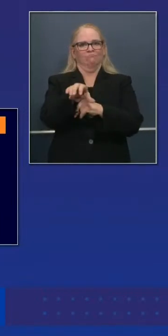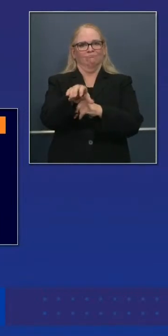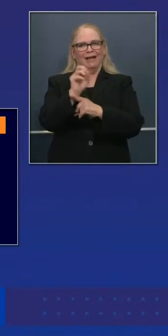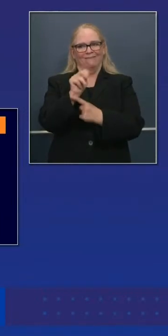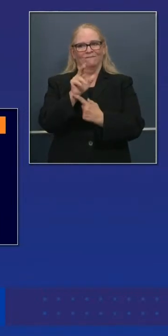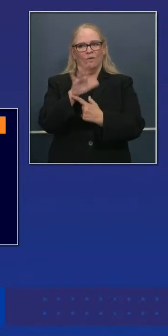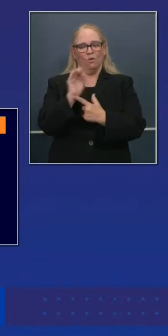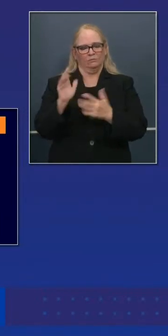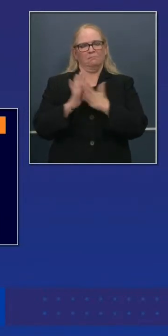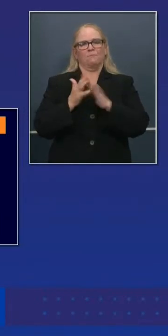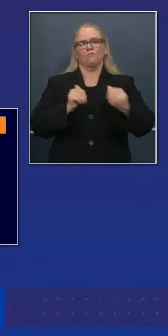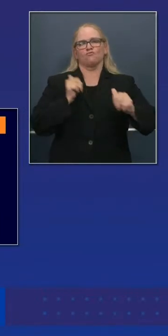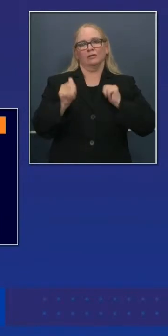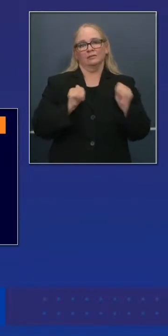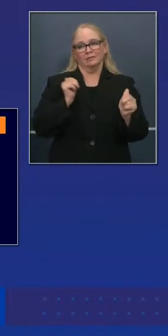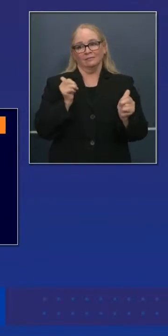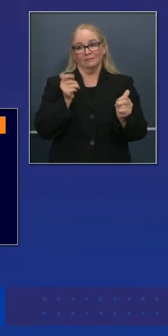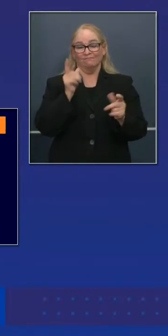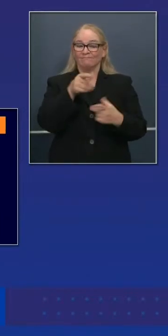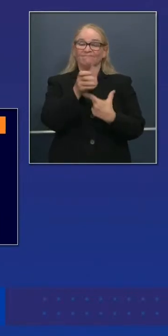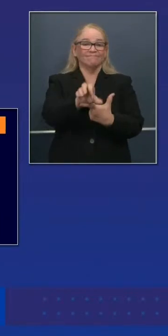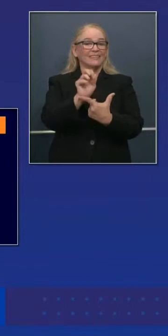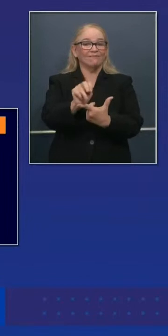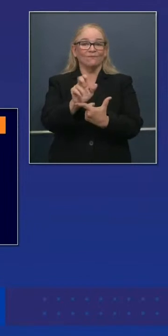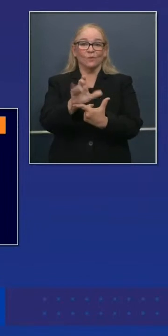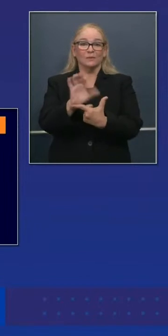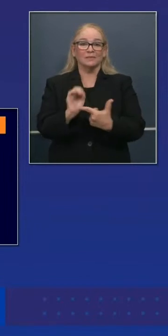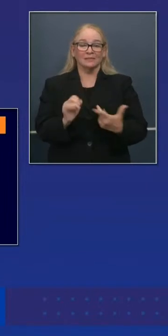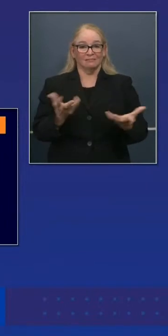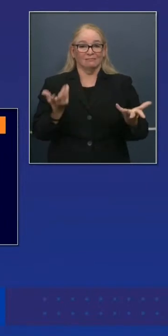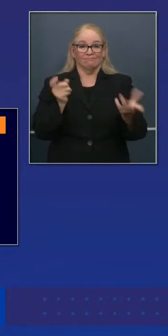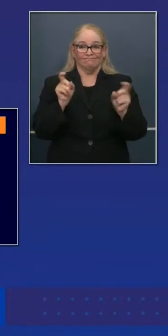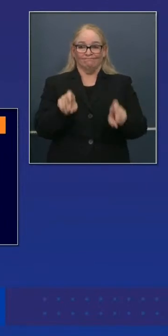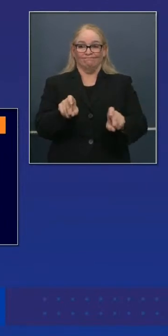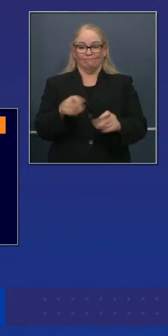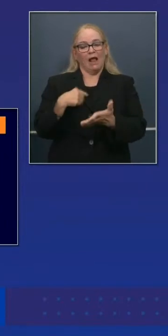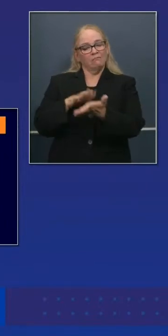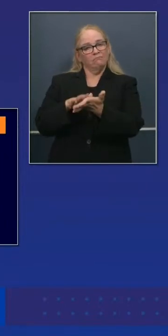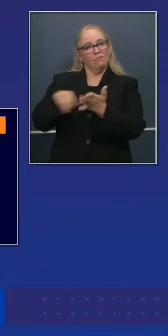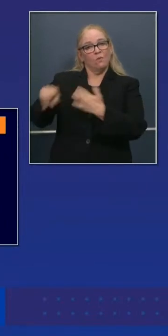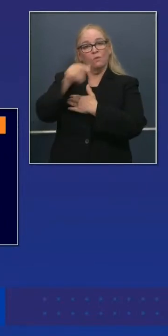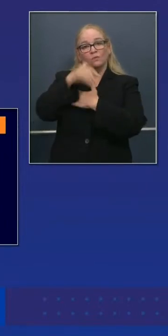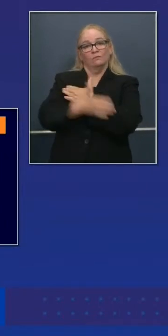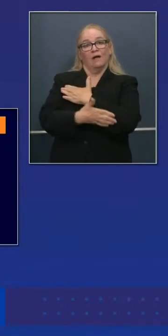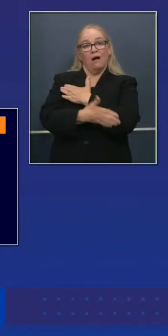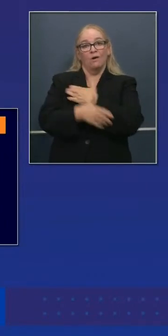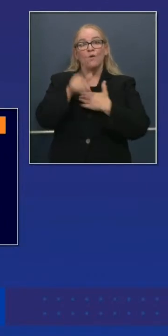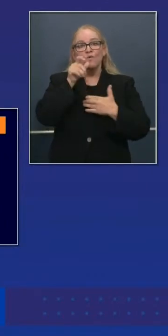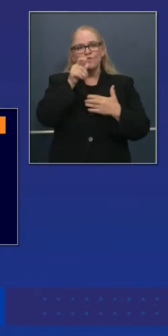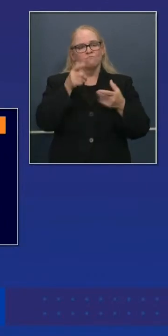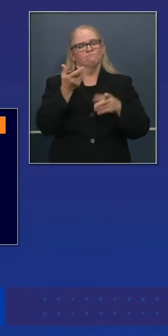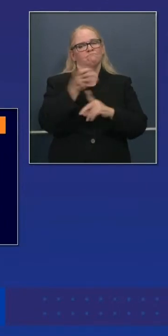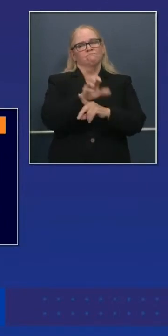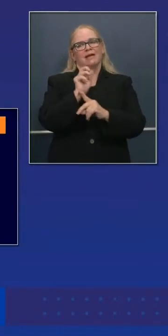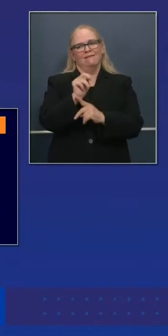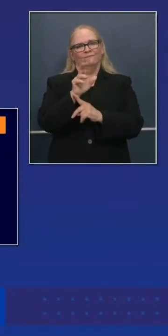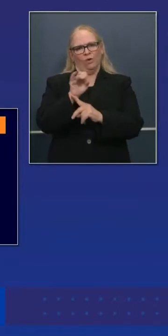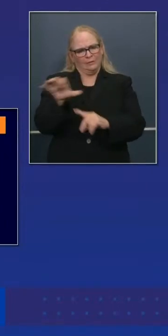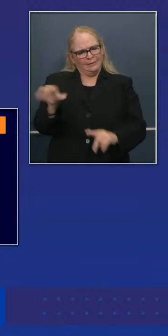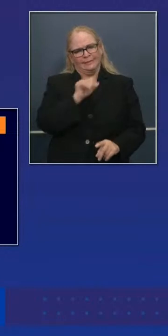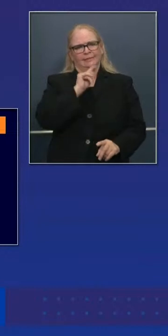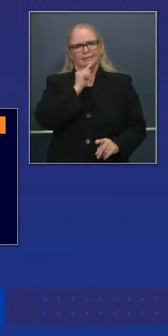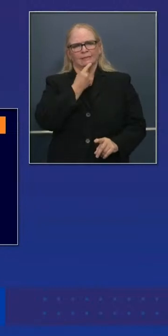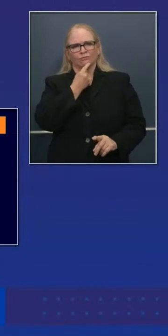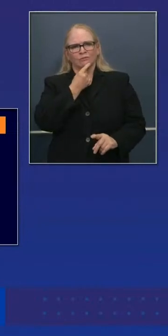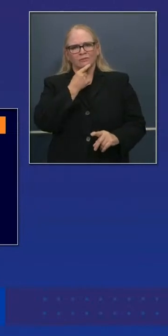strategies. Those counties, I believe, should be applauded for taking seriously the mask mandate